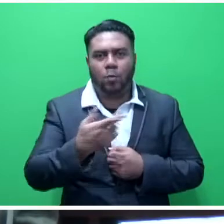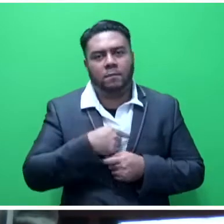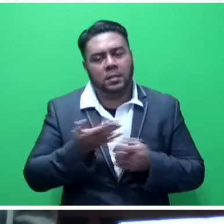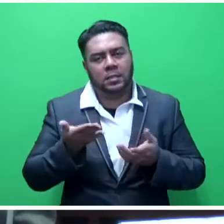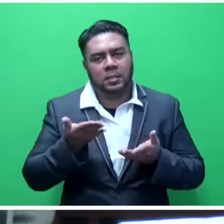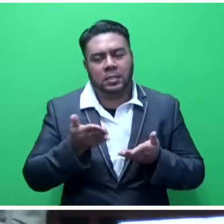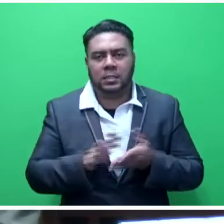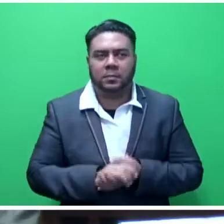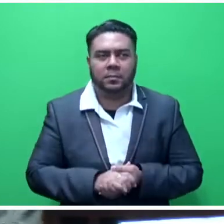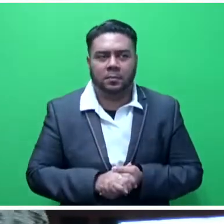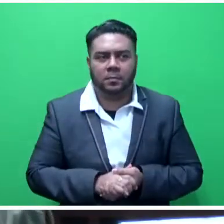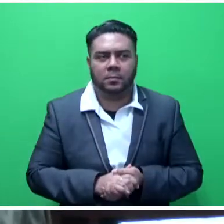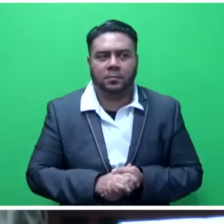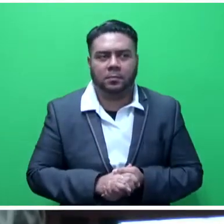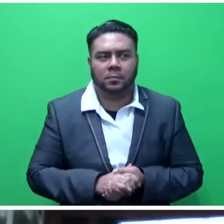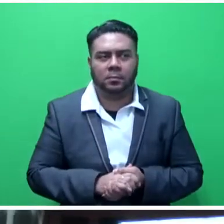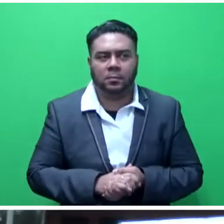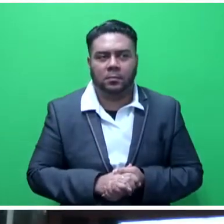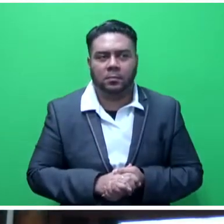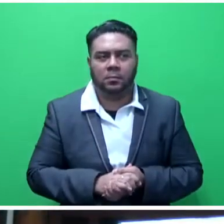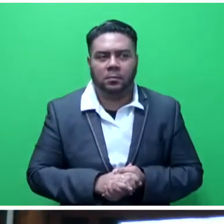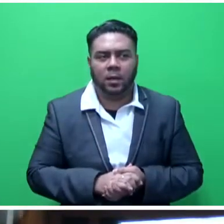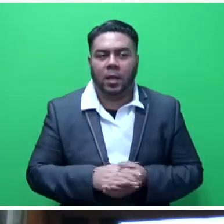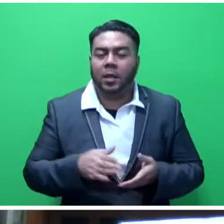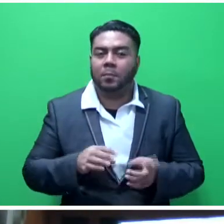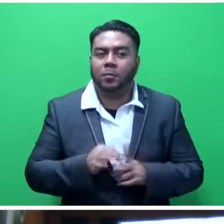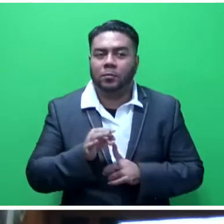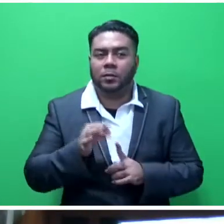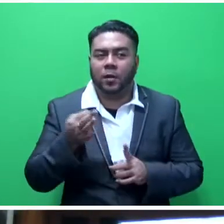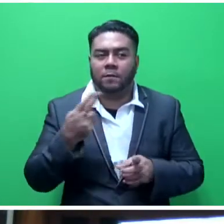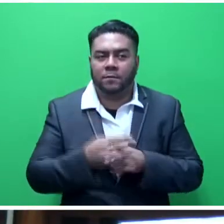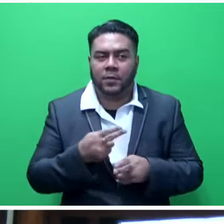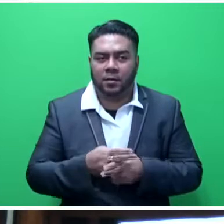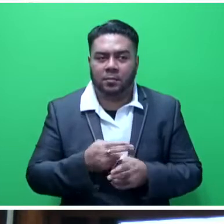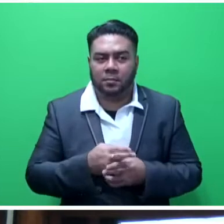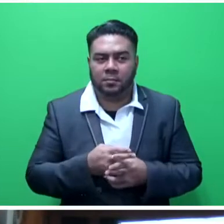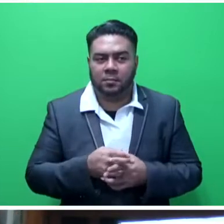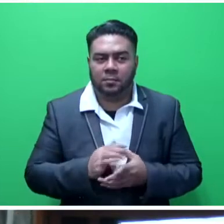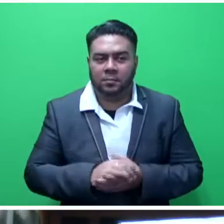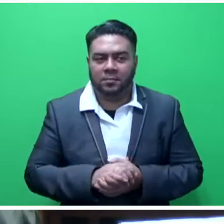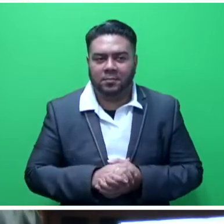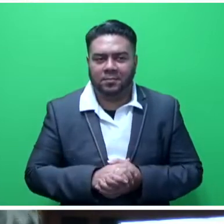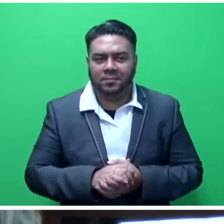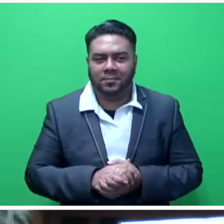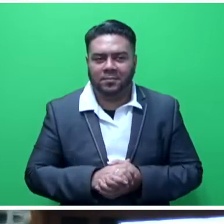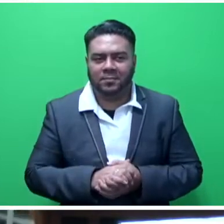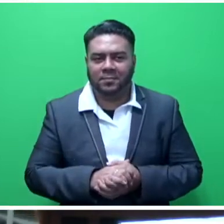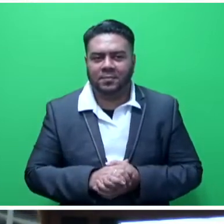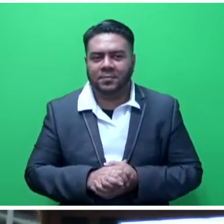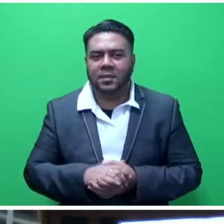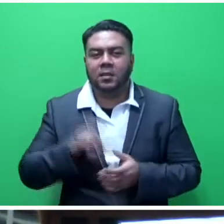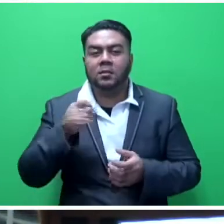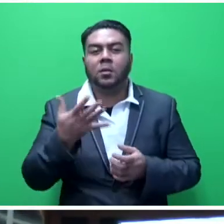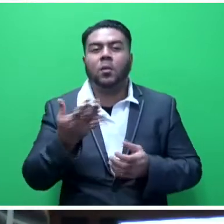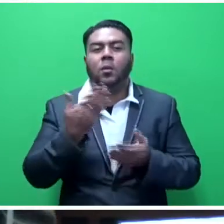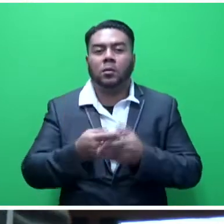part of the questions with regard to the improvement of farm genetic attributes, whether it's crop or livestock, this is an ongoing